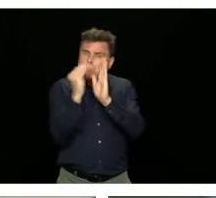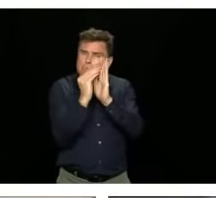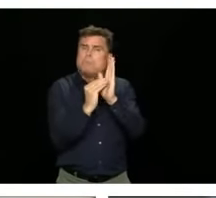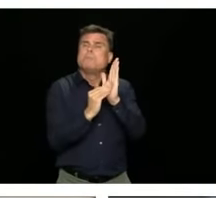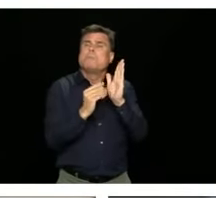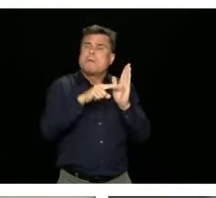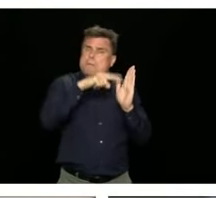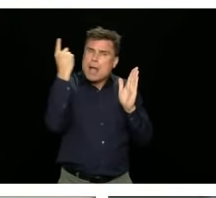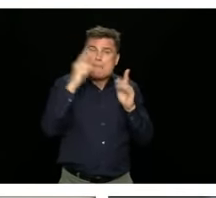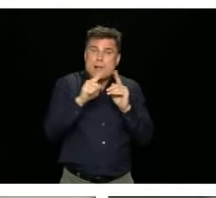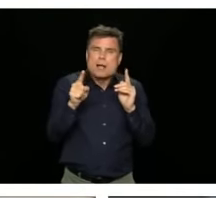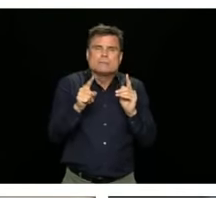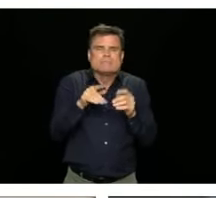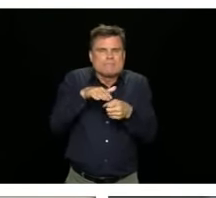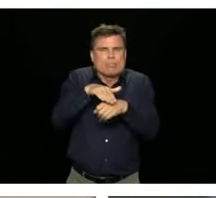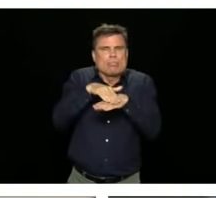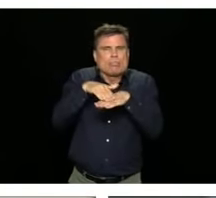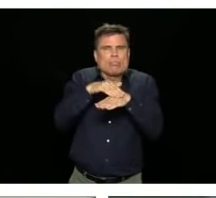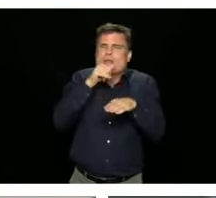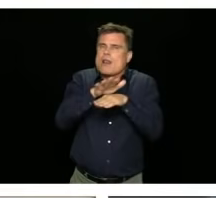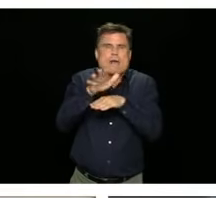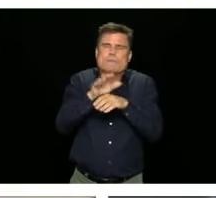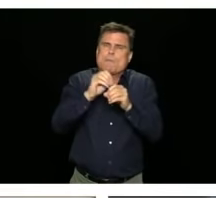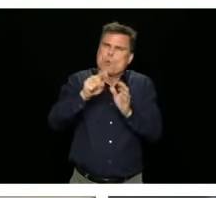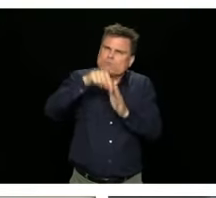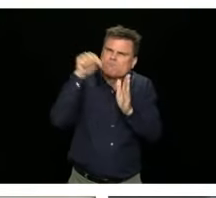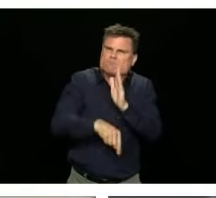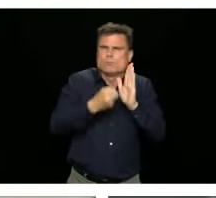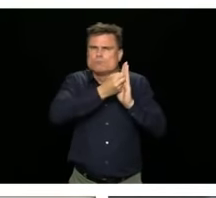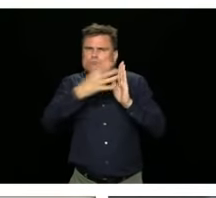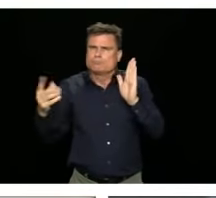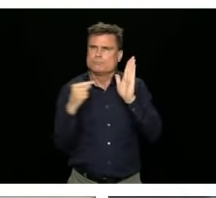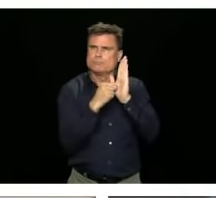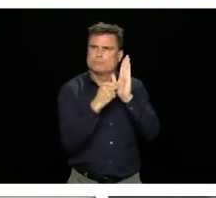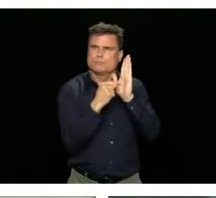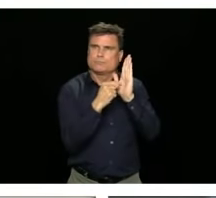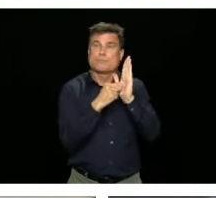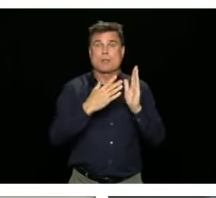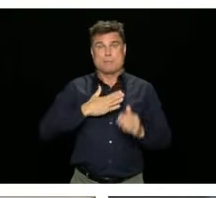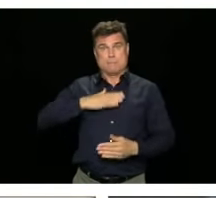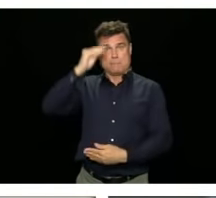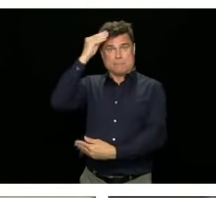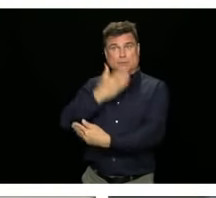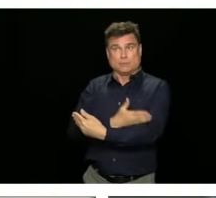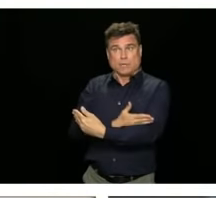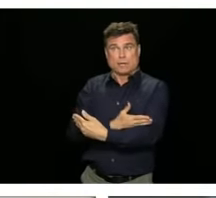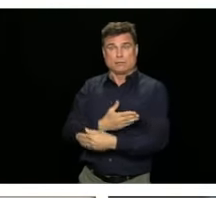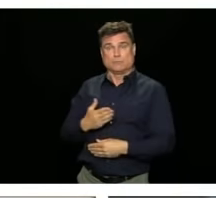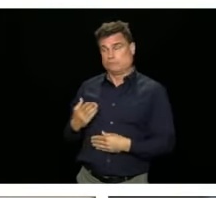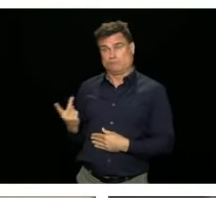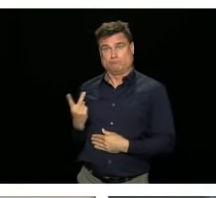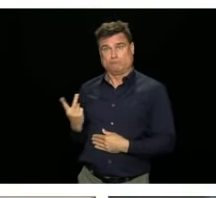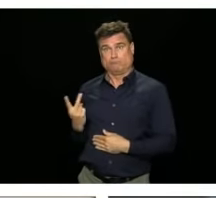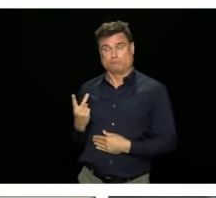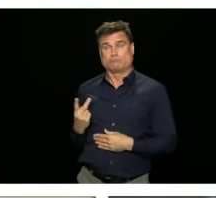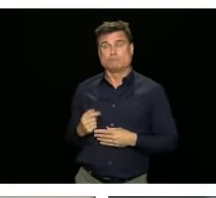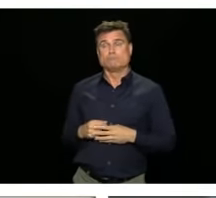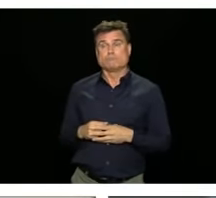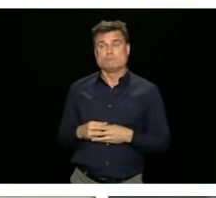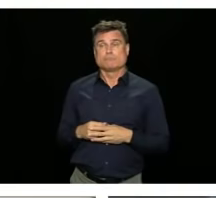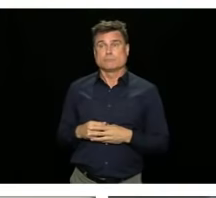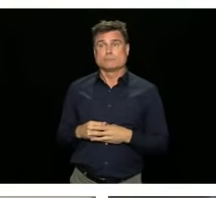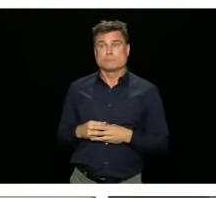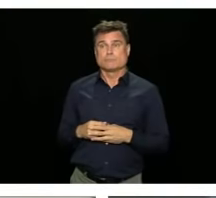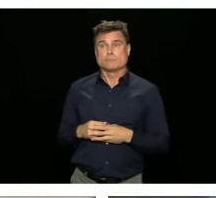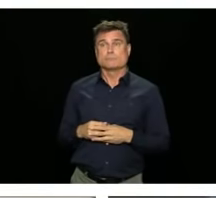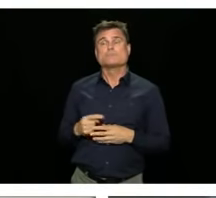before we came live was my son and I were watching the Feminist Deliverer panel that was up last week with some